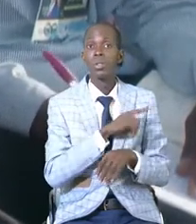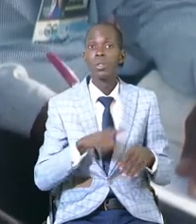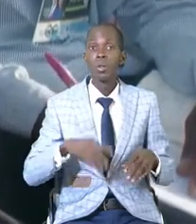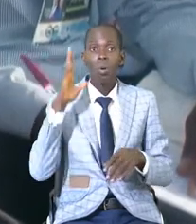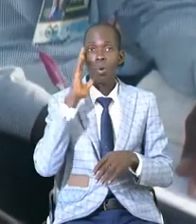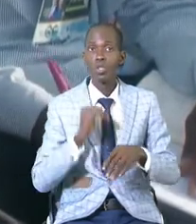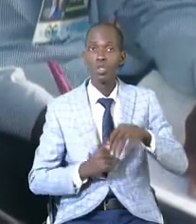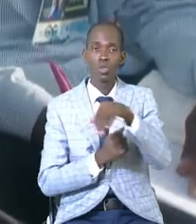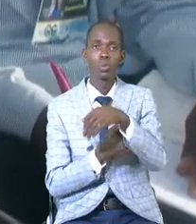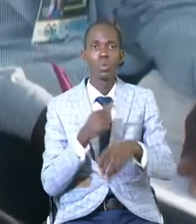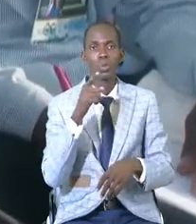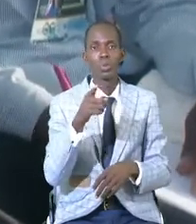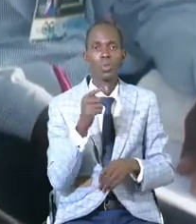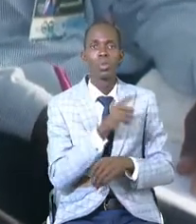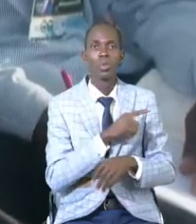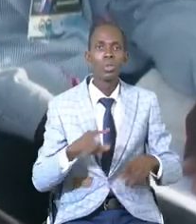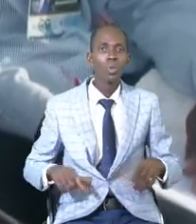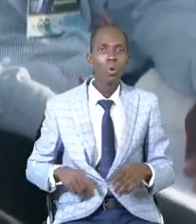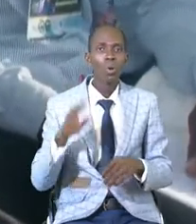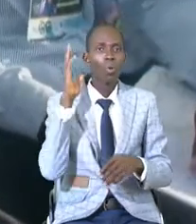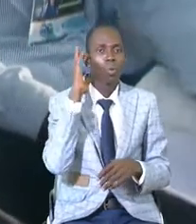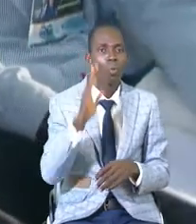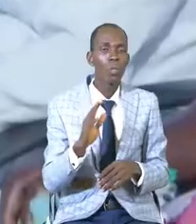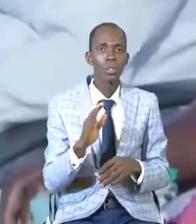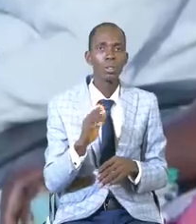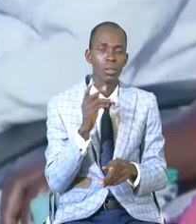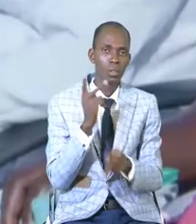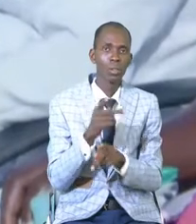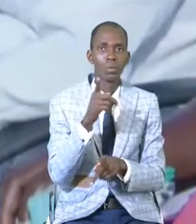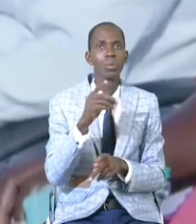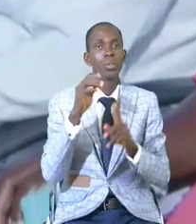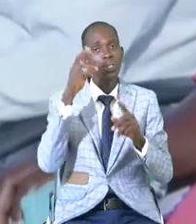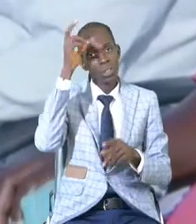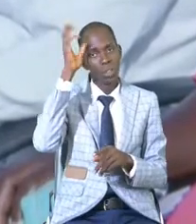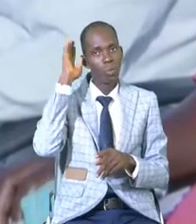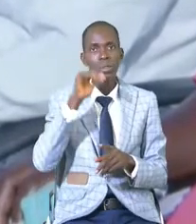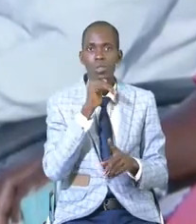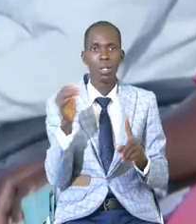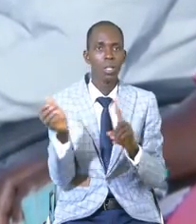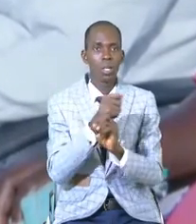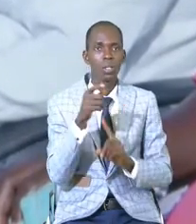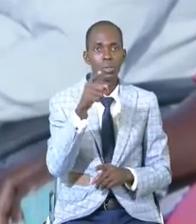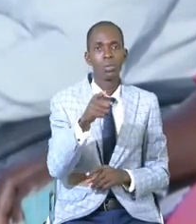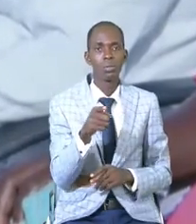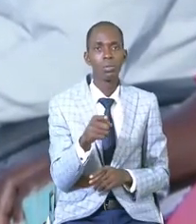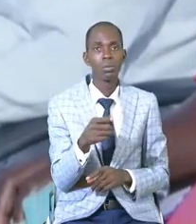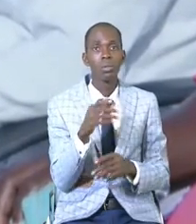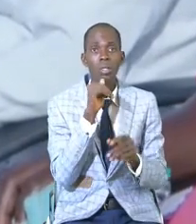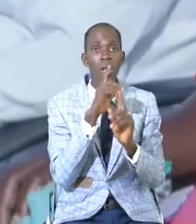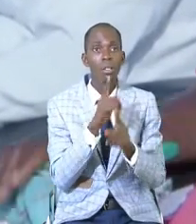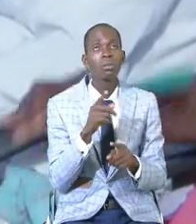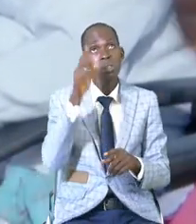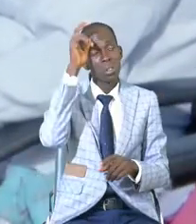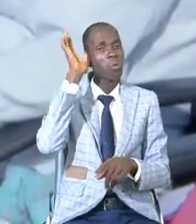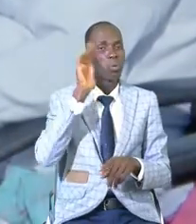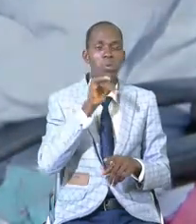The Lord will sustain you. He will not catch me. He will not catch me. Have you